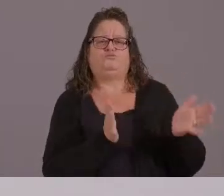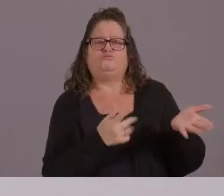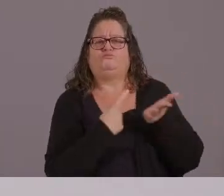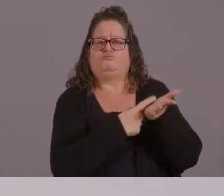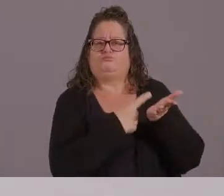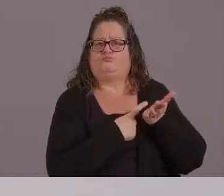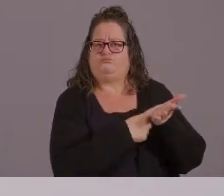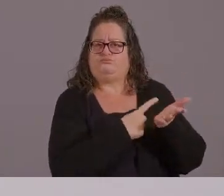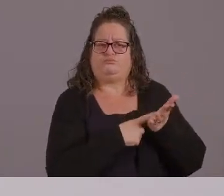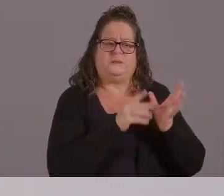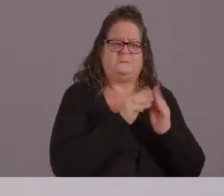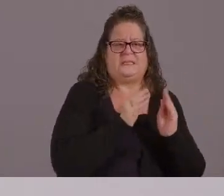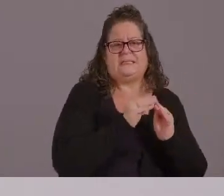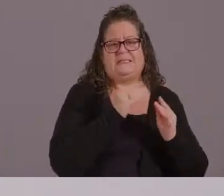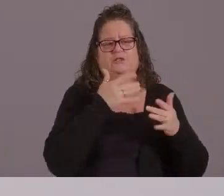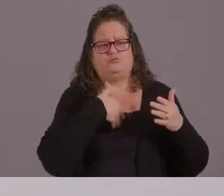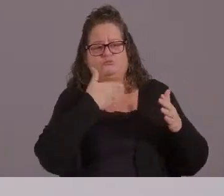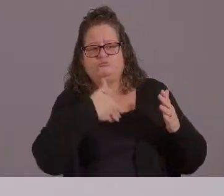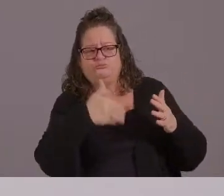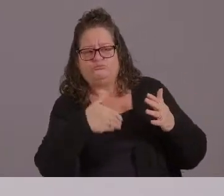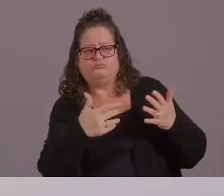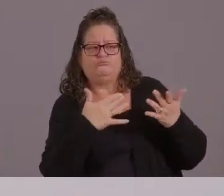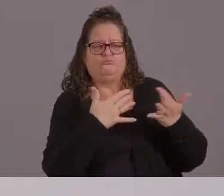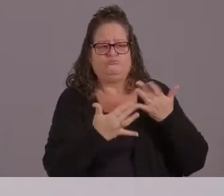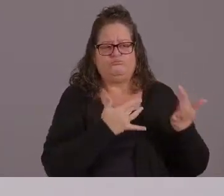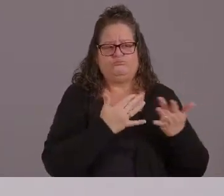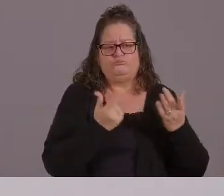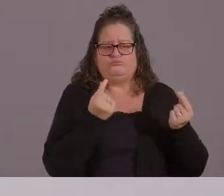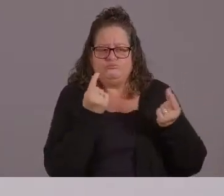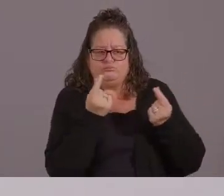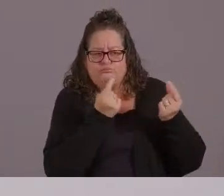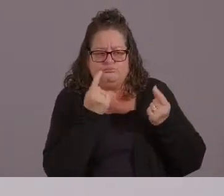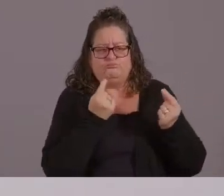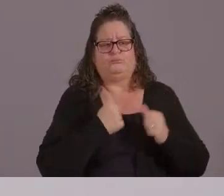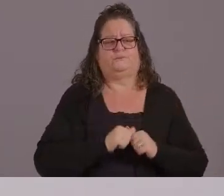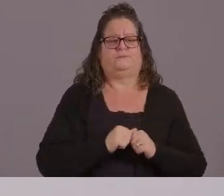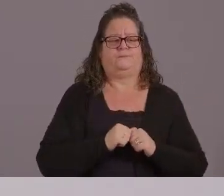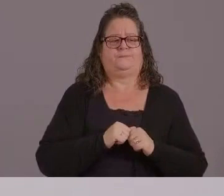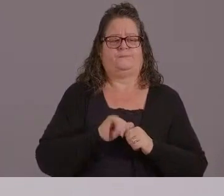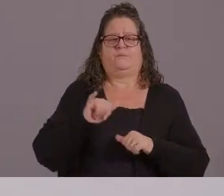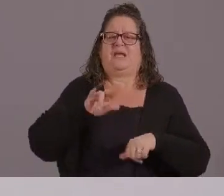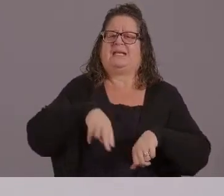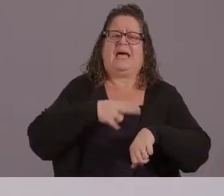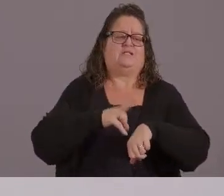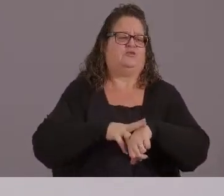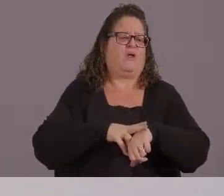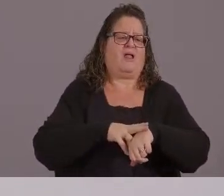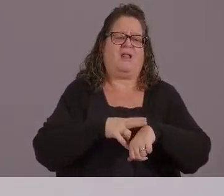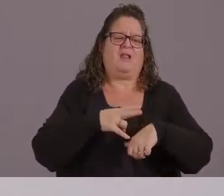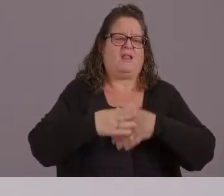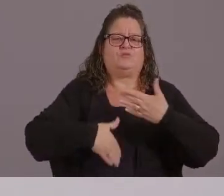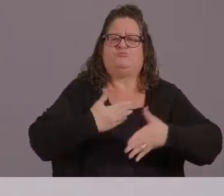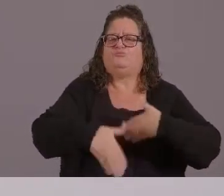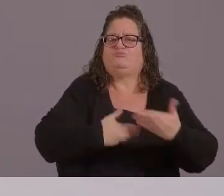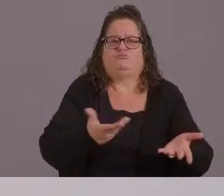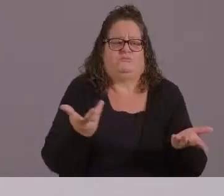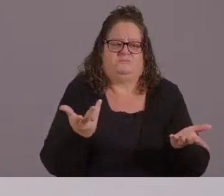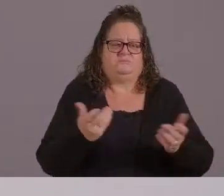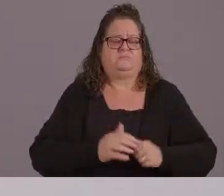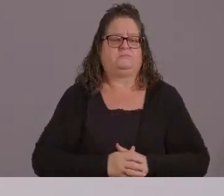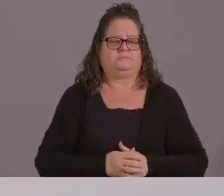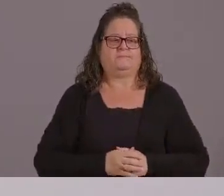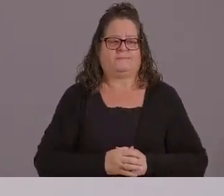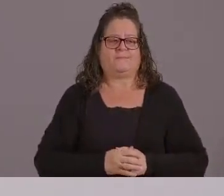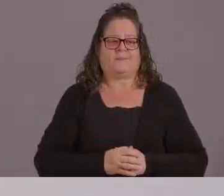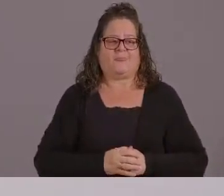vaccination. So it's kind of an evolving conversation as we have those discussions. And so I can't remember exactly